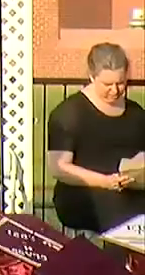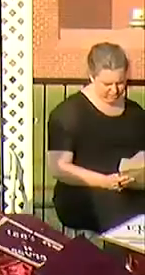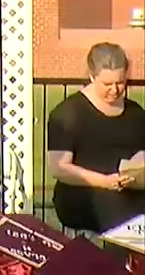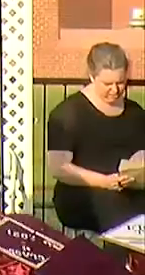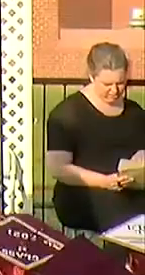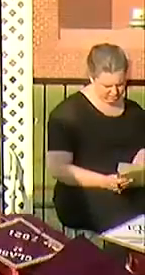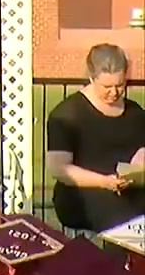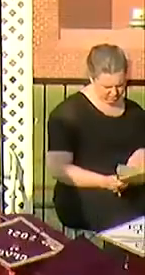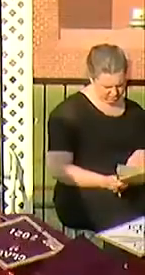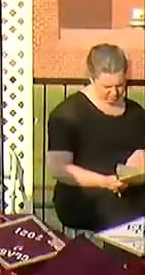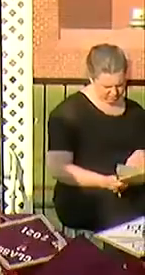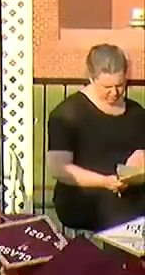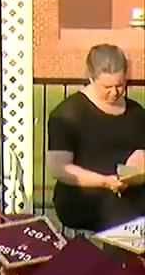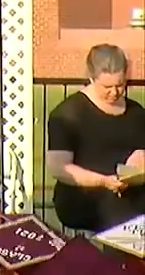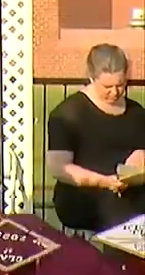Aiden Kaska.